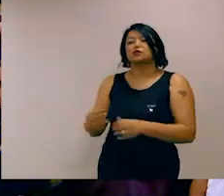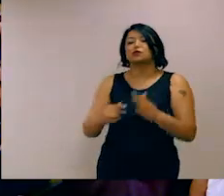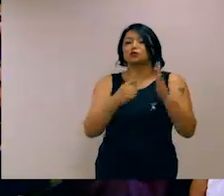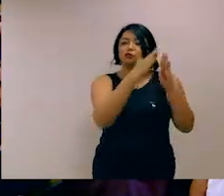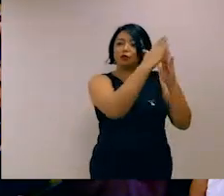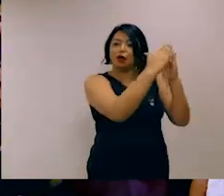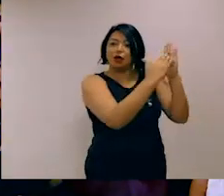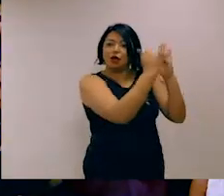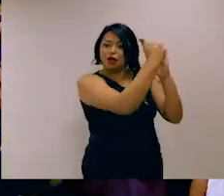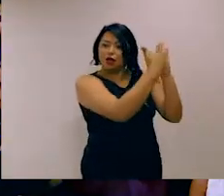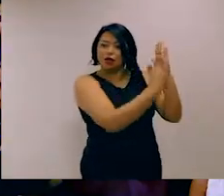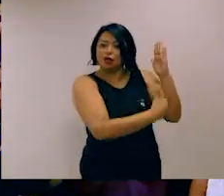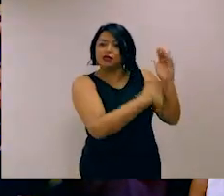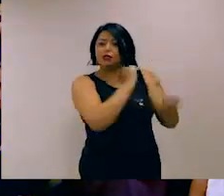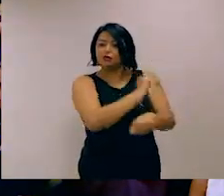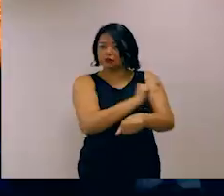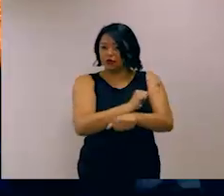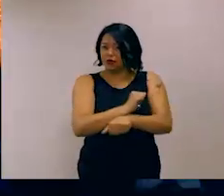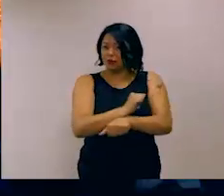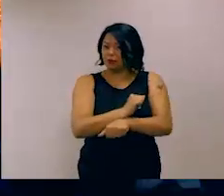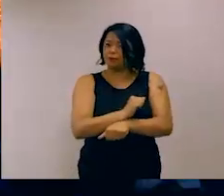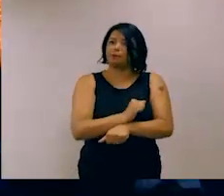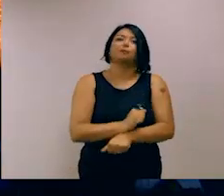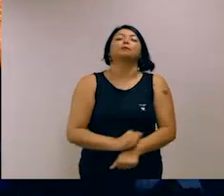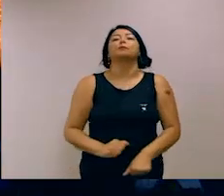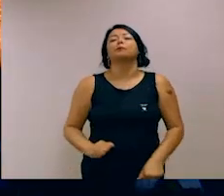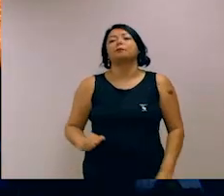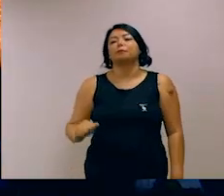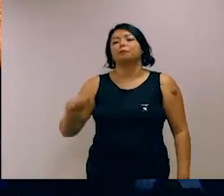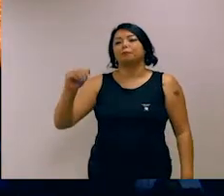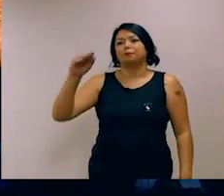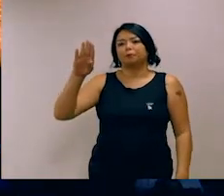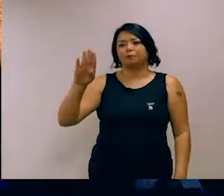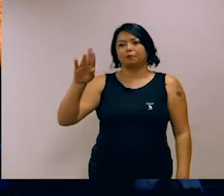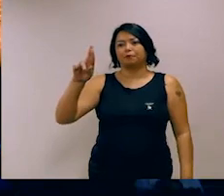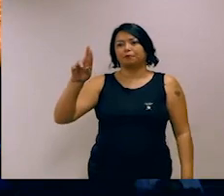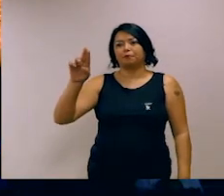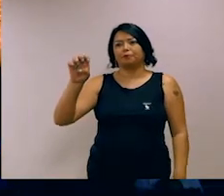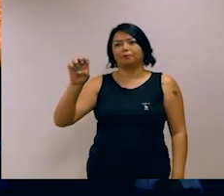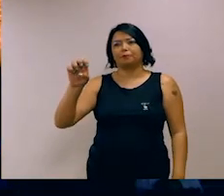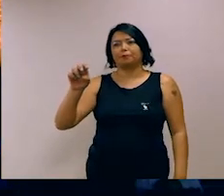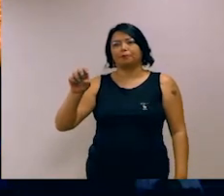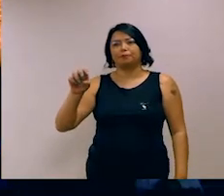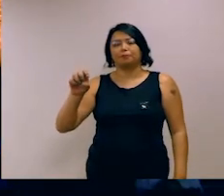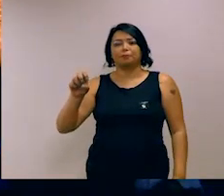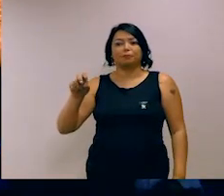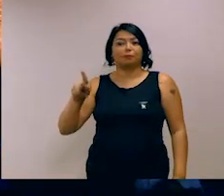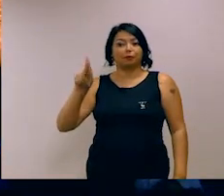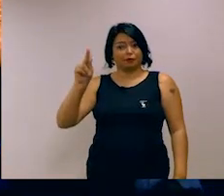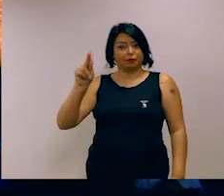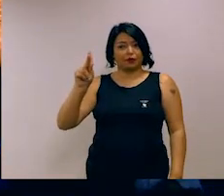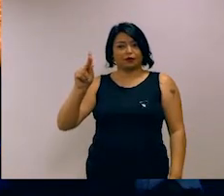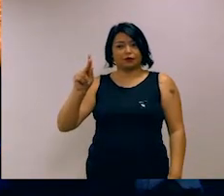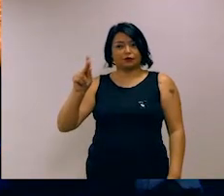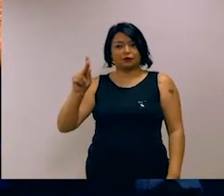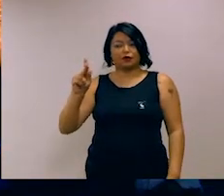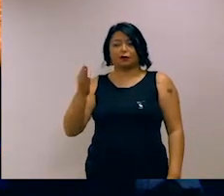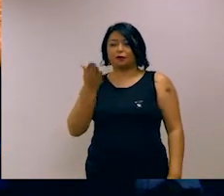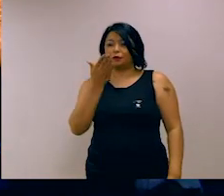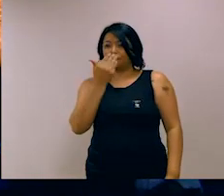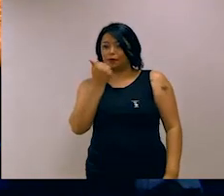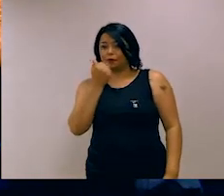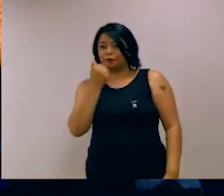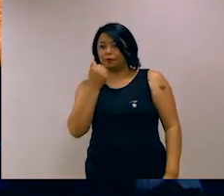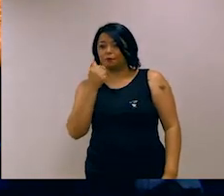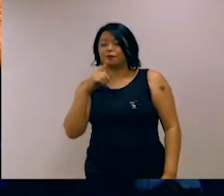list. Is that clear? All right. Regarding the breaks, in the 2 days, the two first